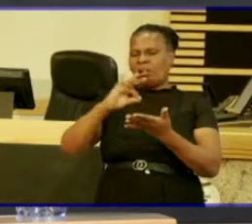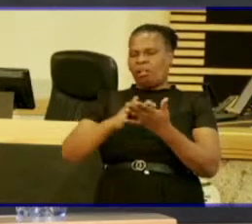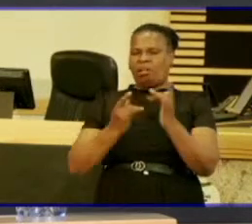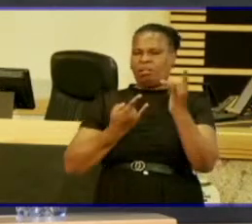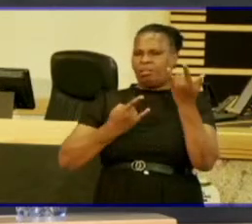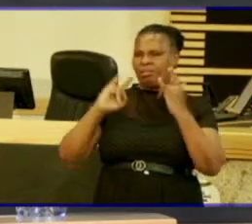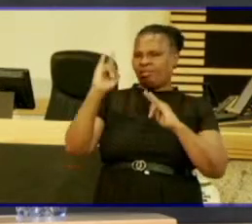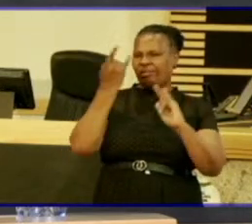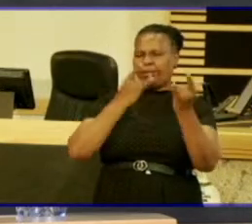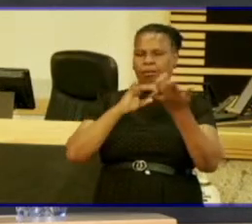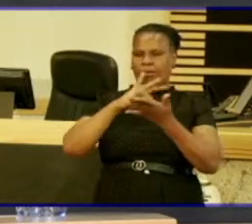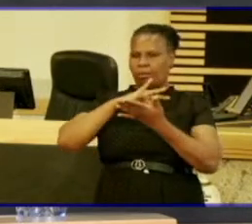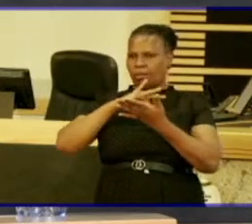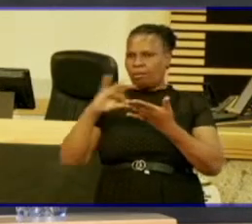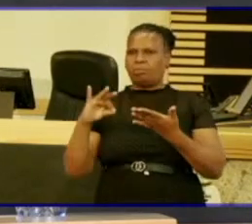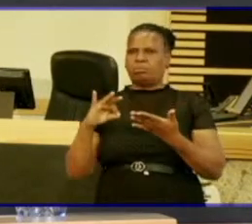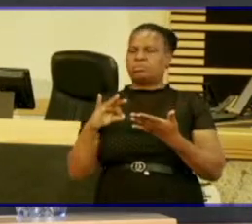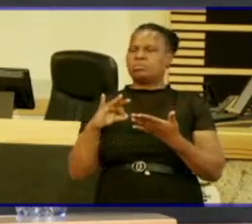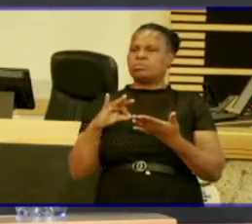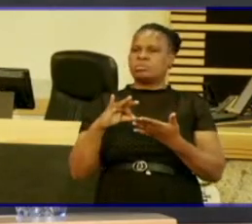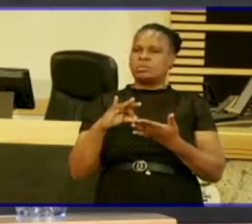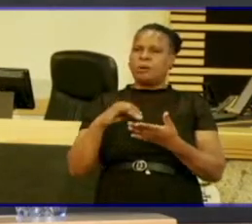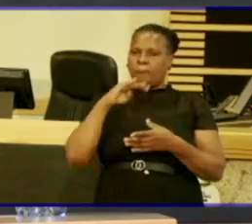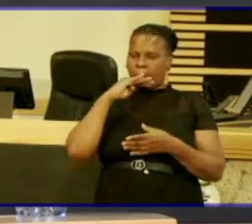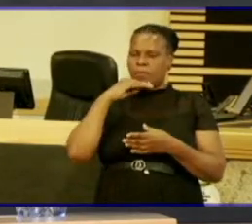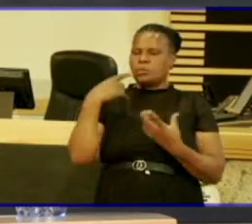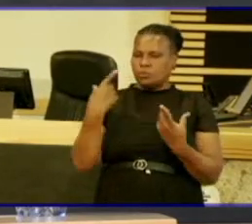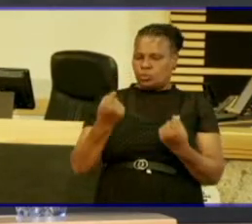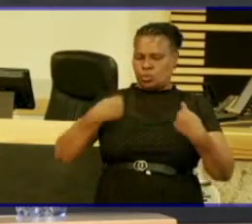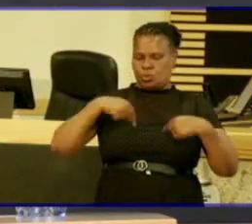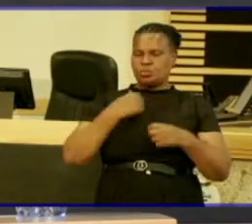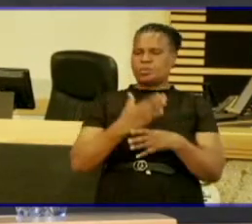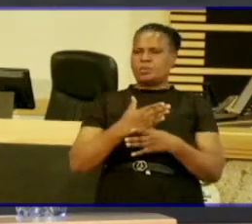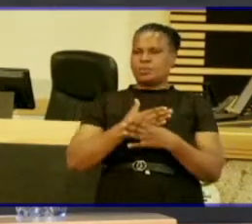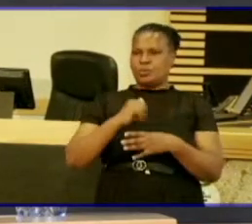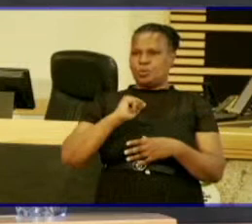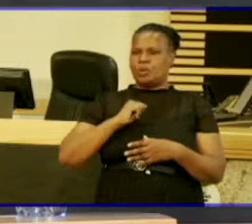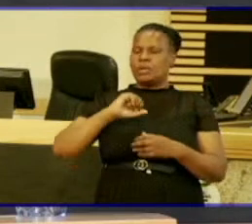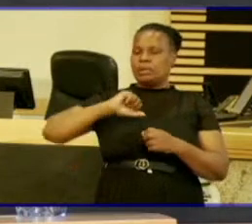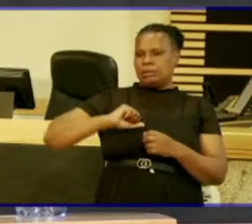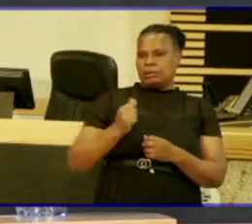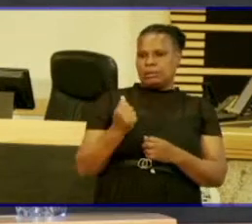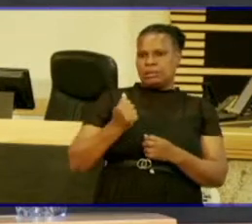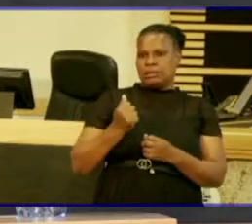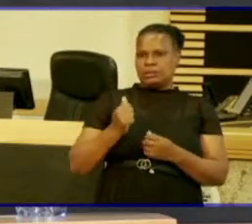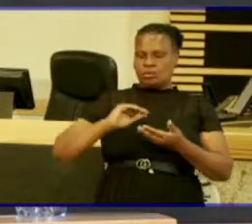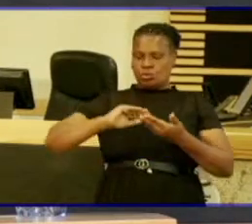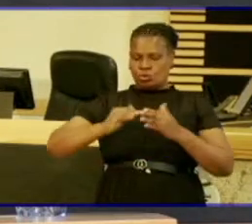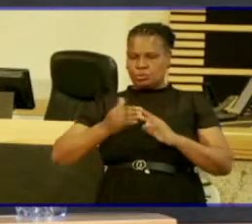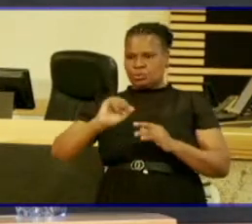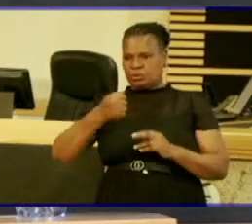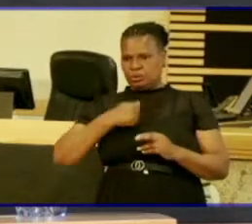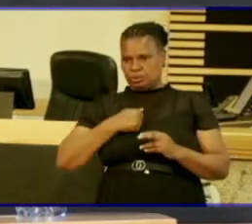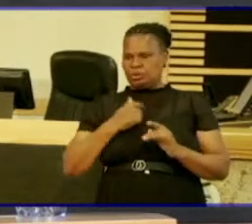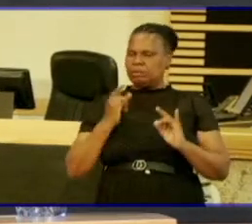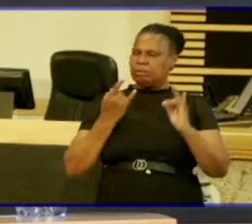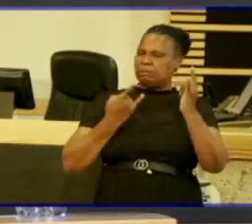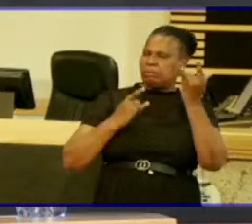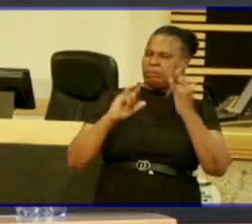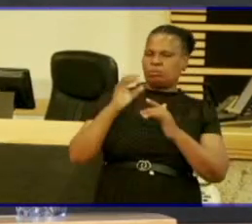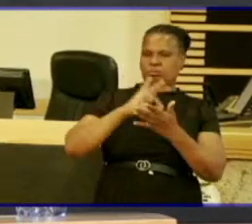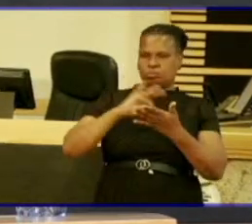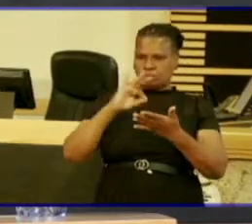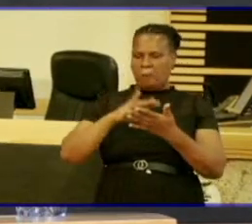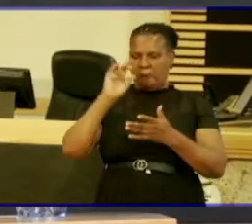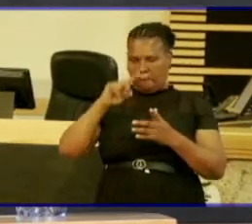communities clean is for our own well-being. Keeping our towns and communities clean is for our own